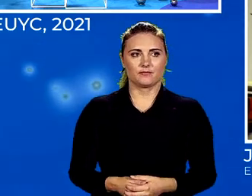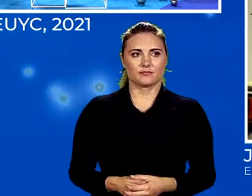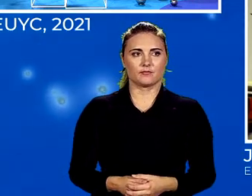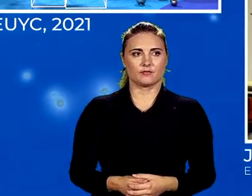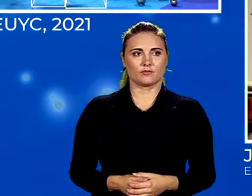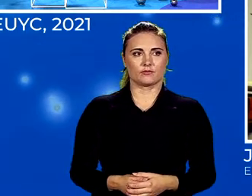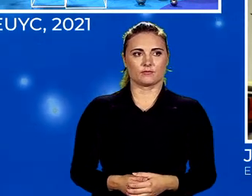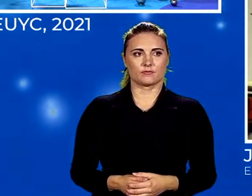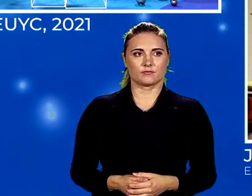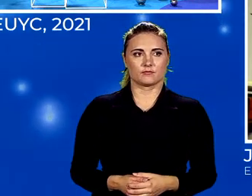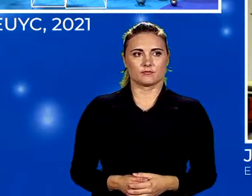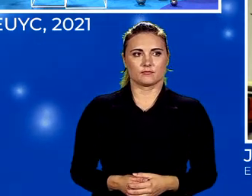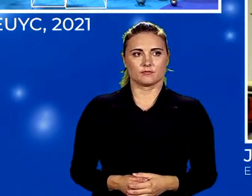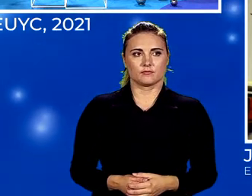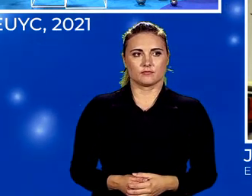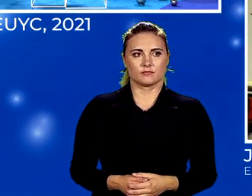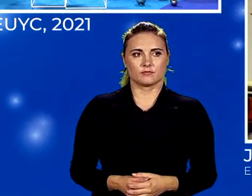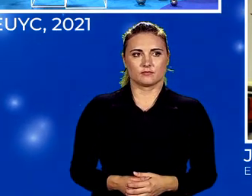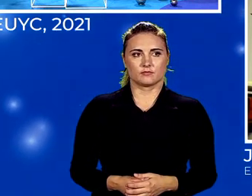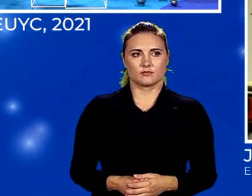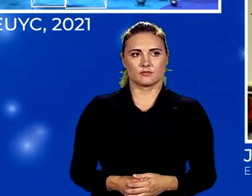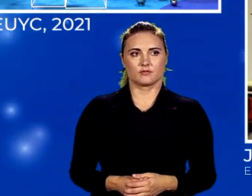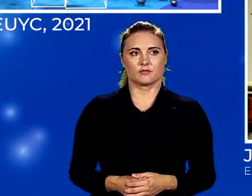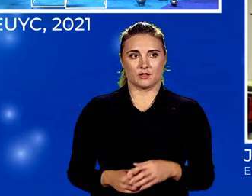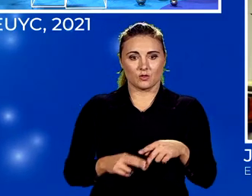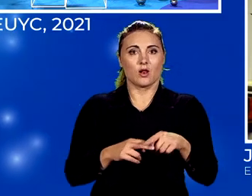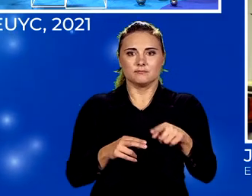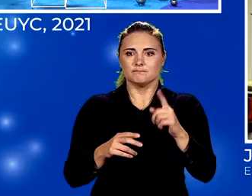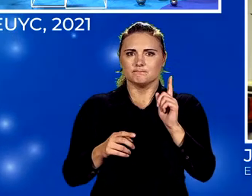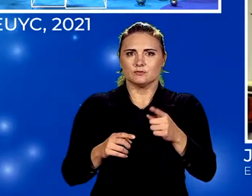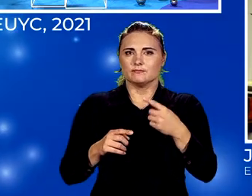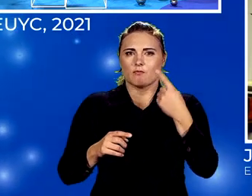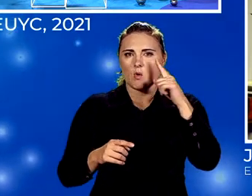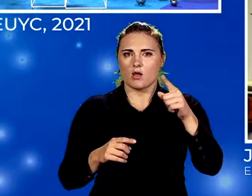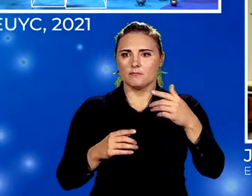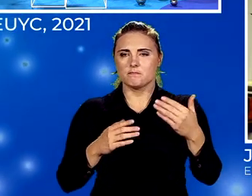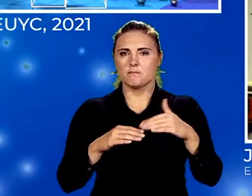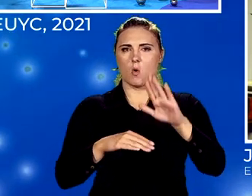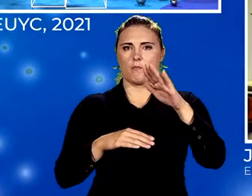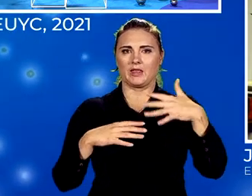to be more inclusive, to be more diversity inclusive.